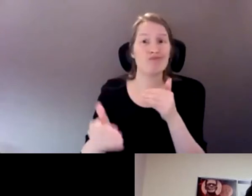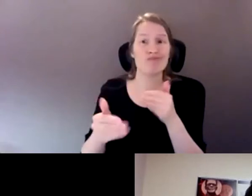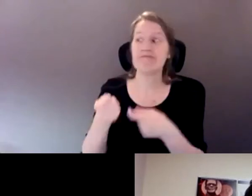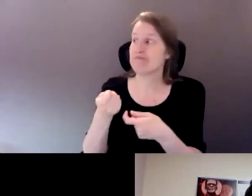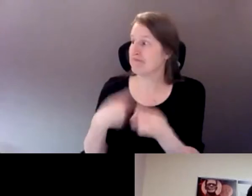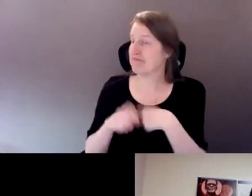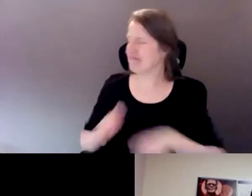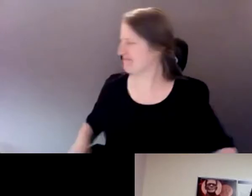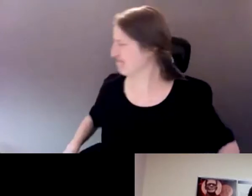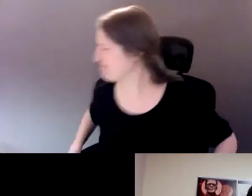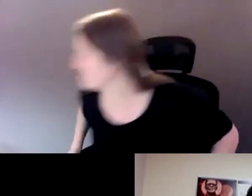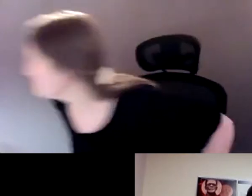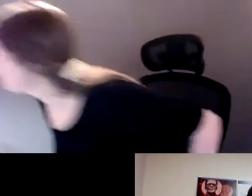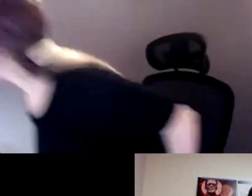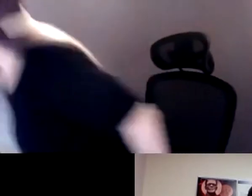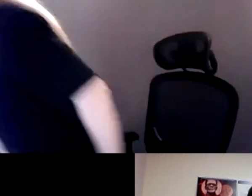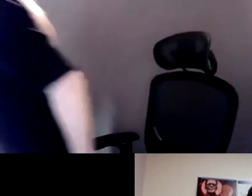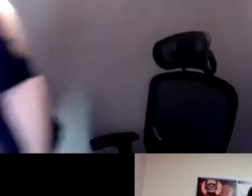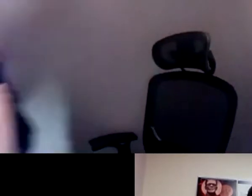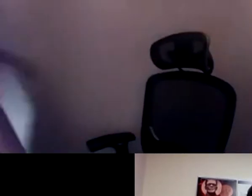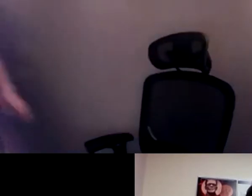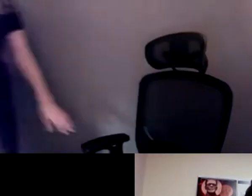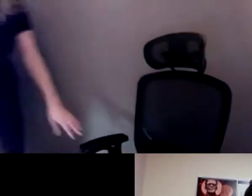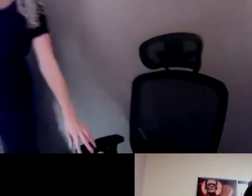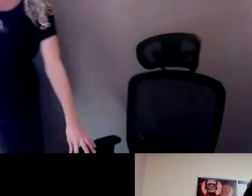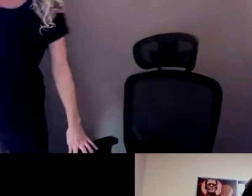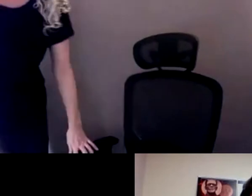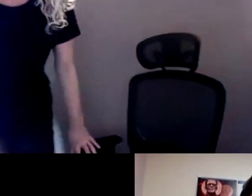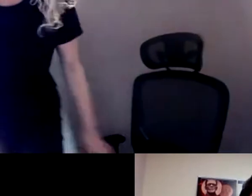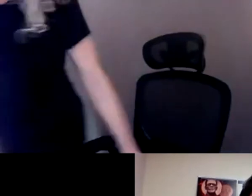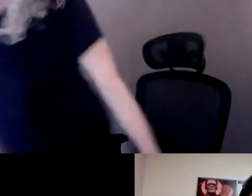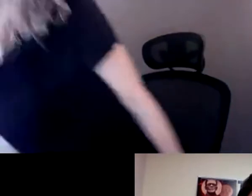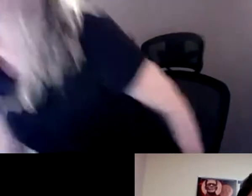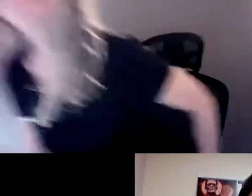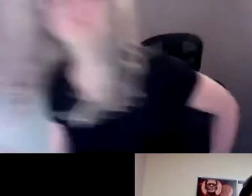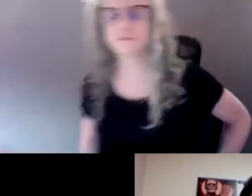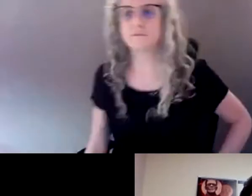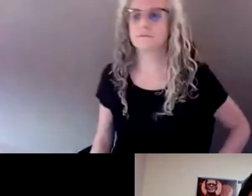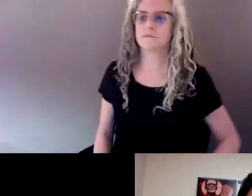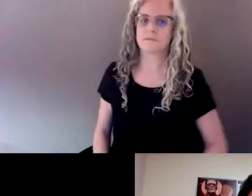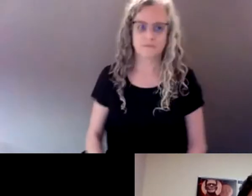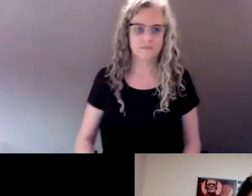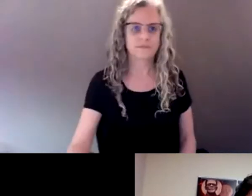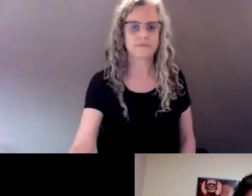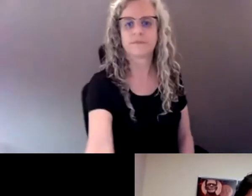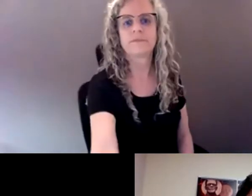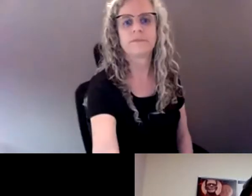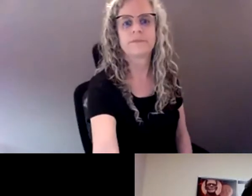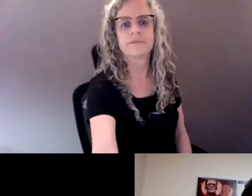So there was an ad, you know, my own, I suppose. Douglas Fisher had gave a sort